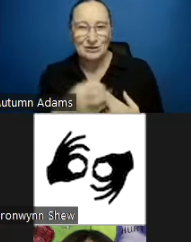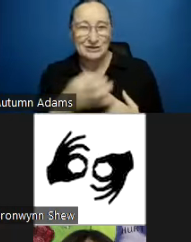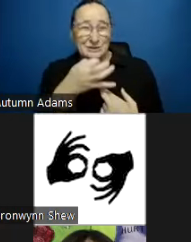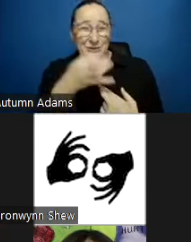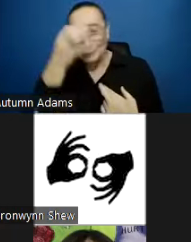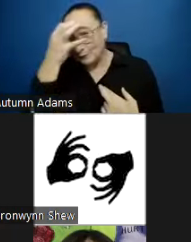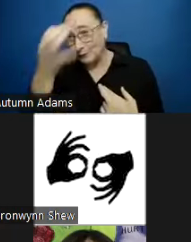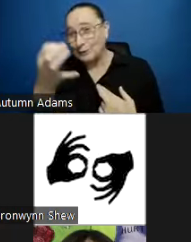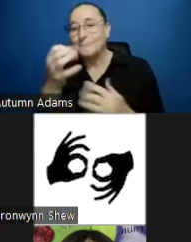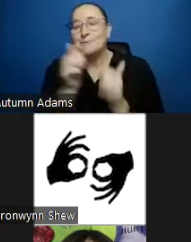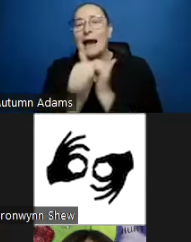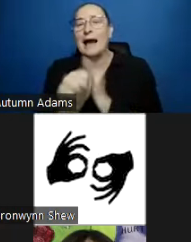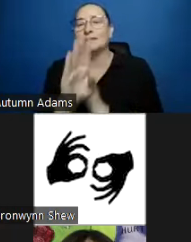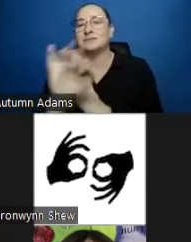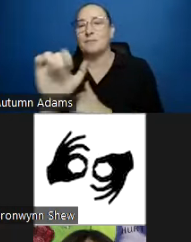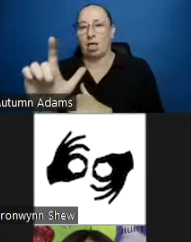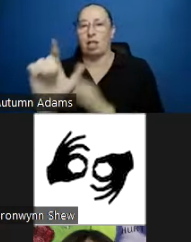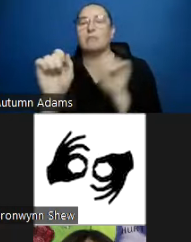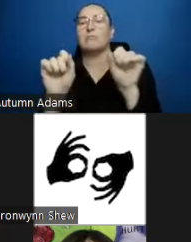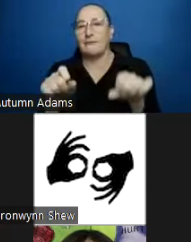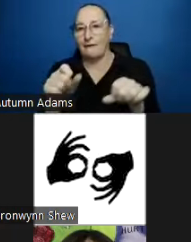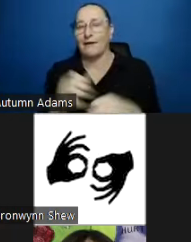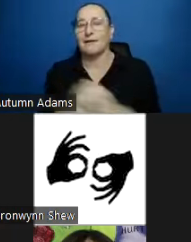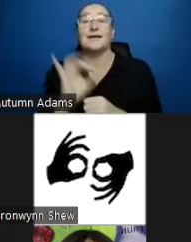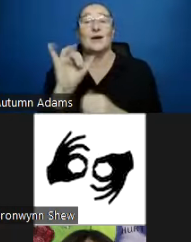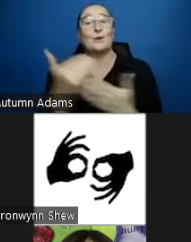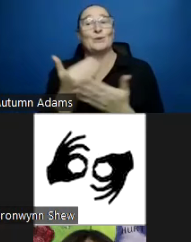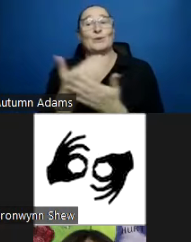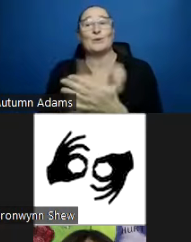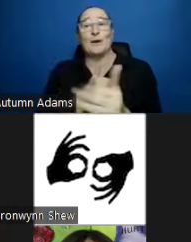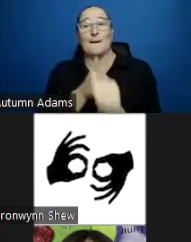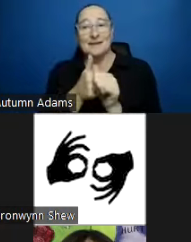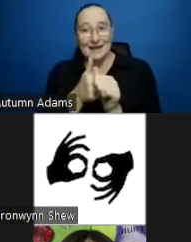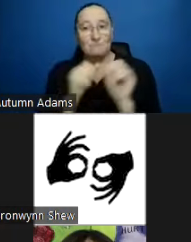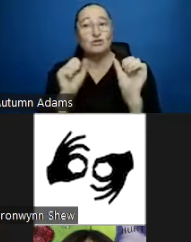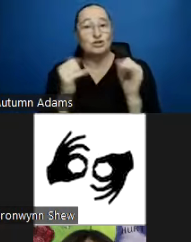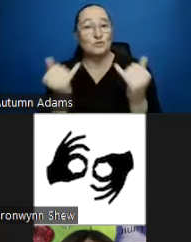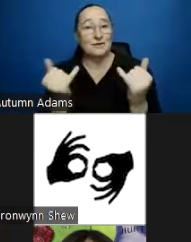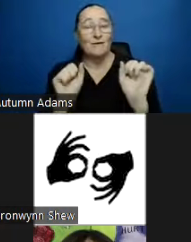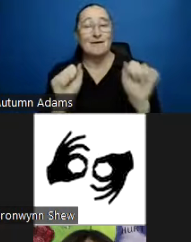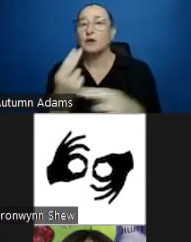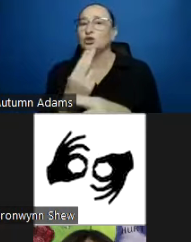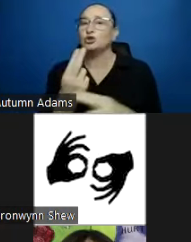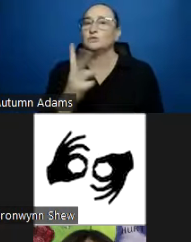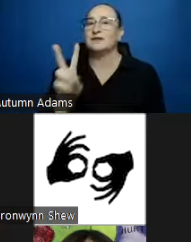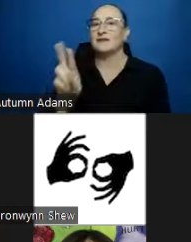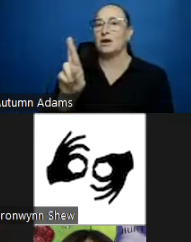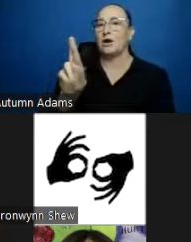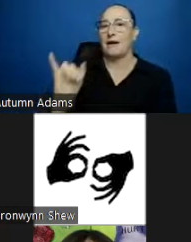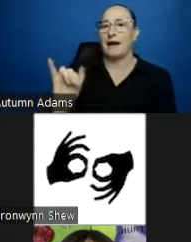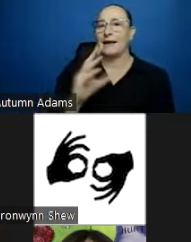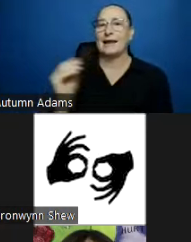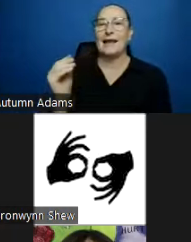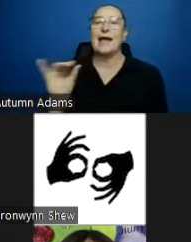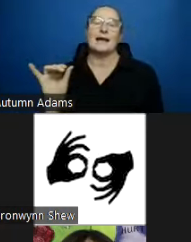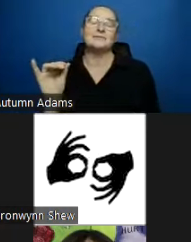bill. So yeah, that's a new update. I can let you know you now can use VRI and be in the same room.